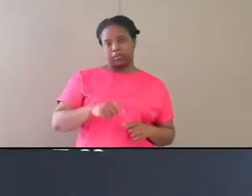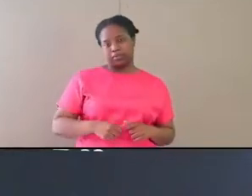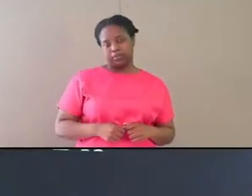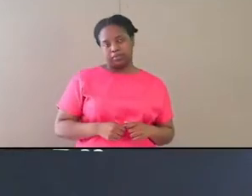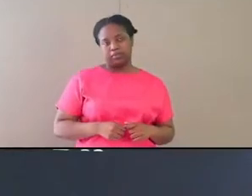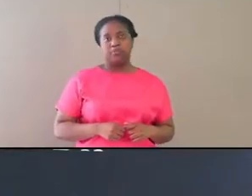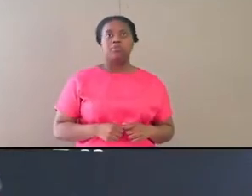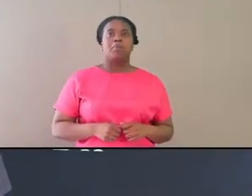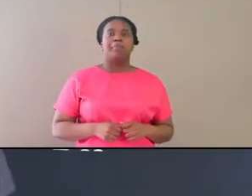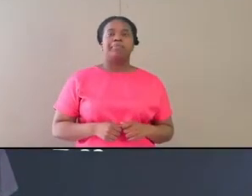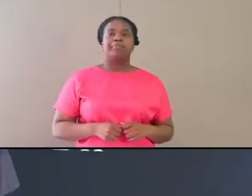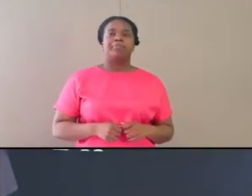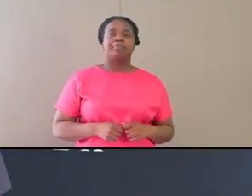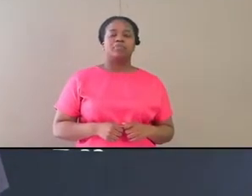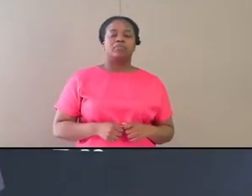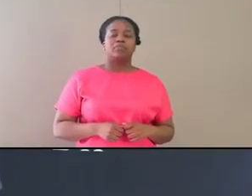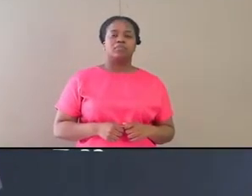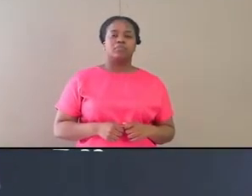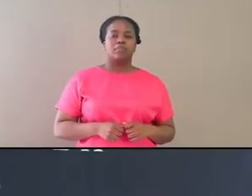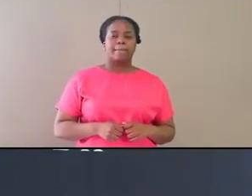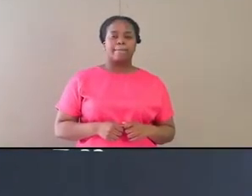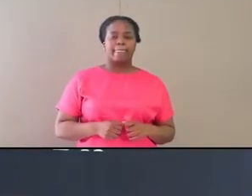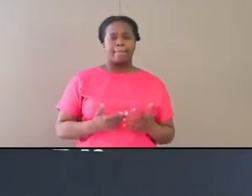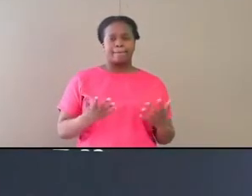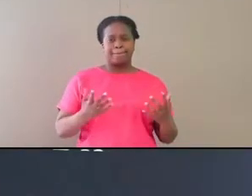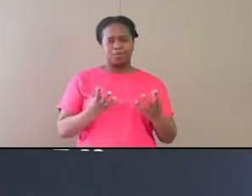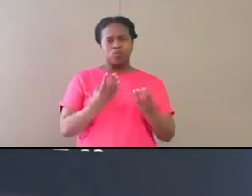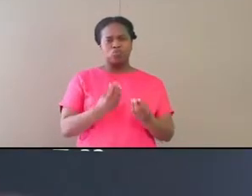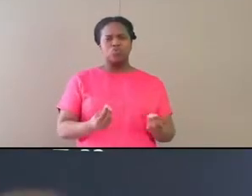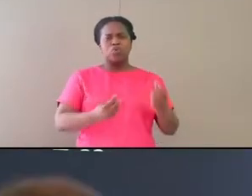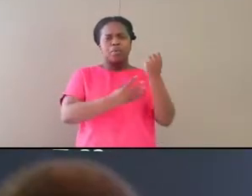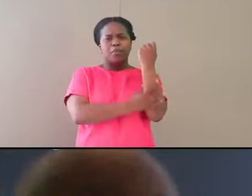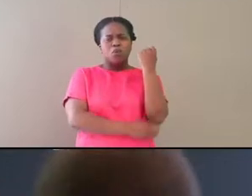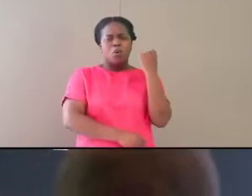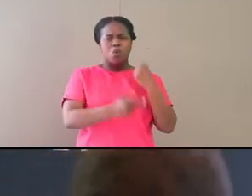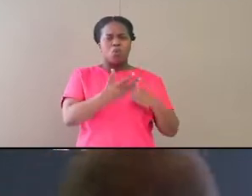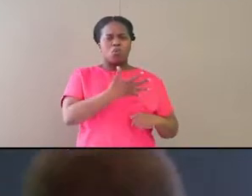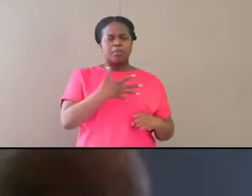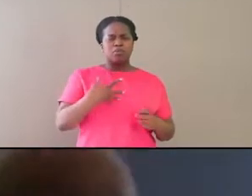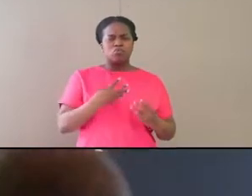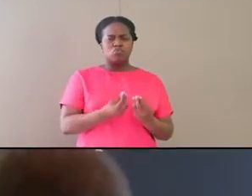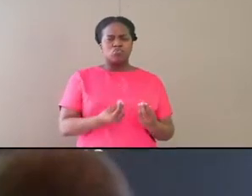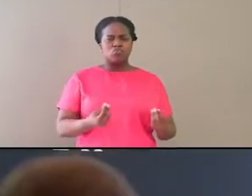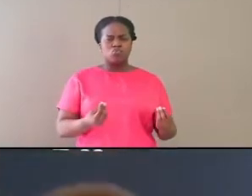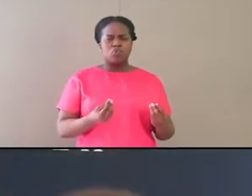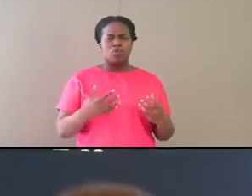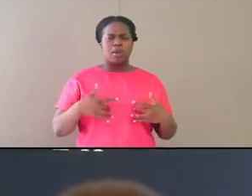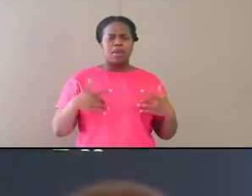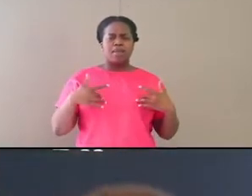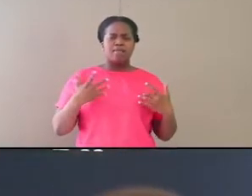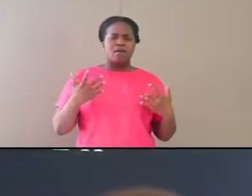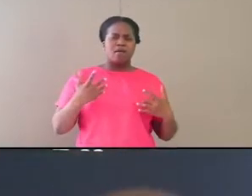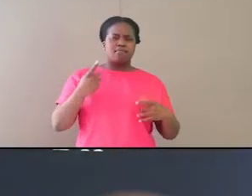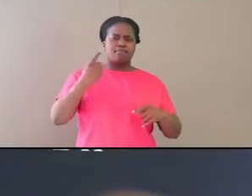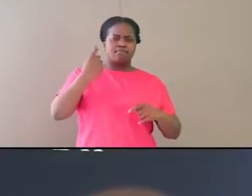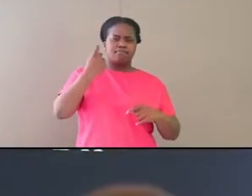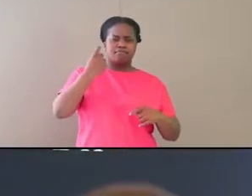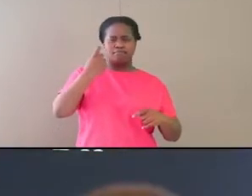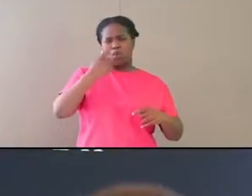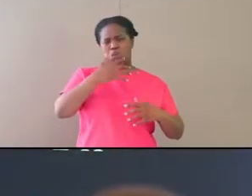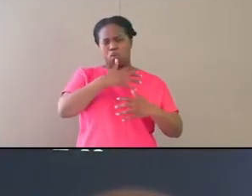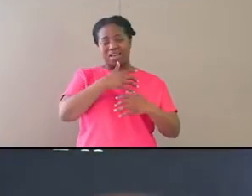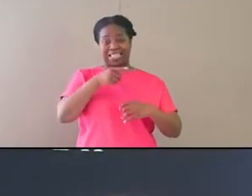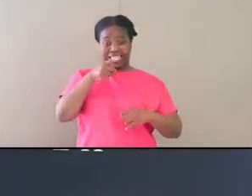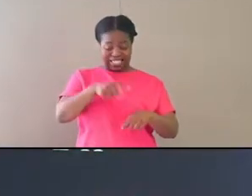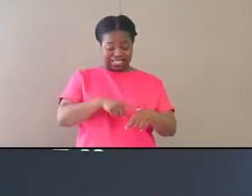But the point that you were making about the poor children or women and children who live in the former homelands, this is part of our